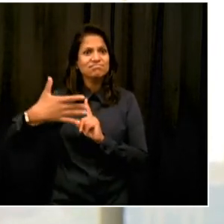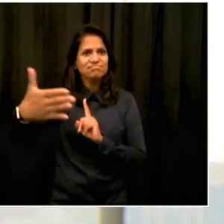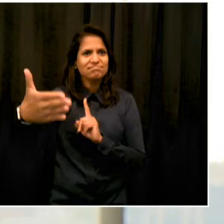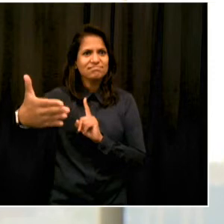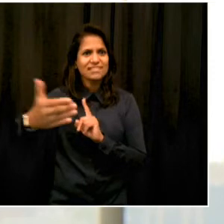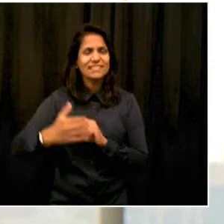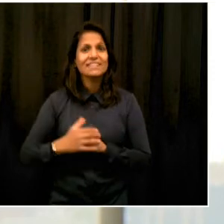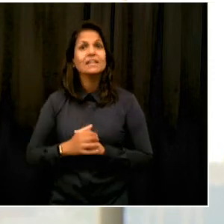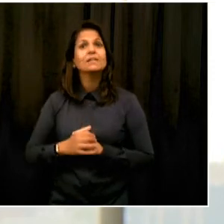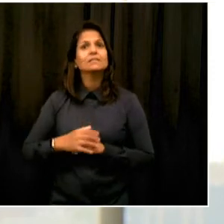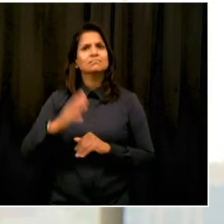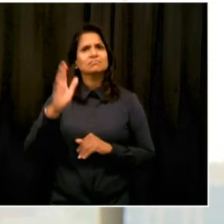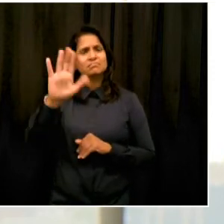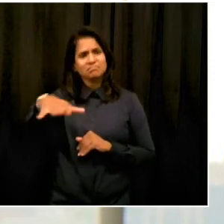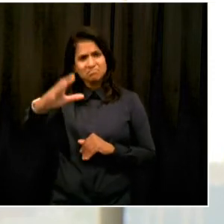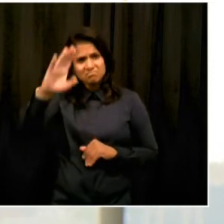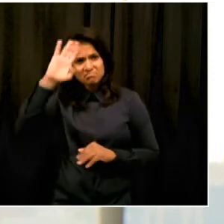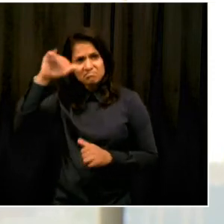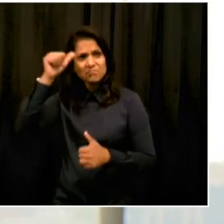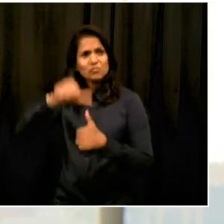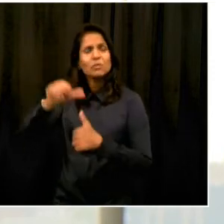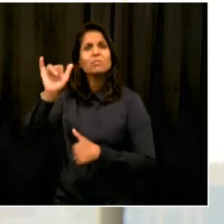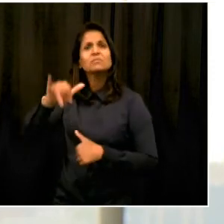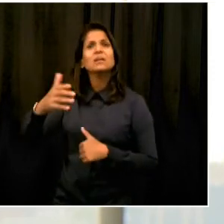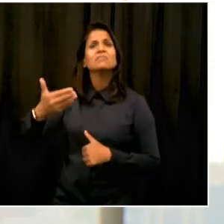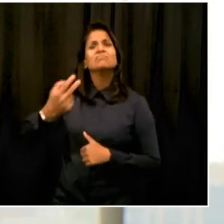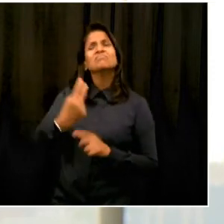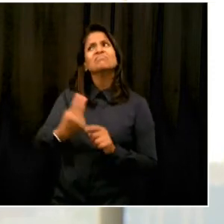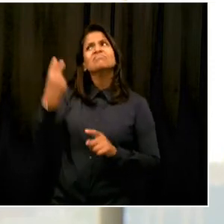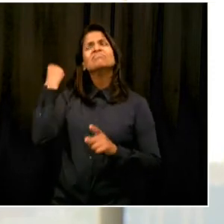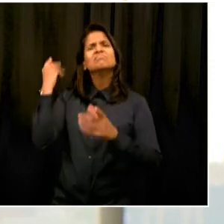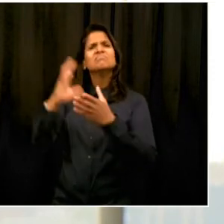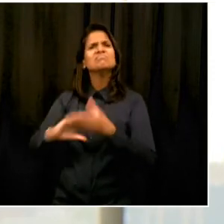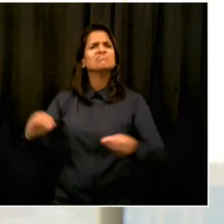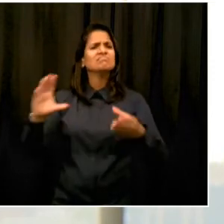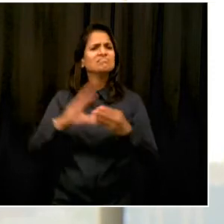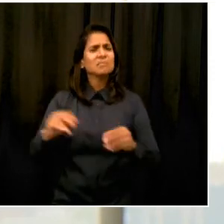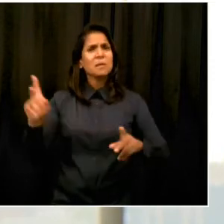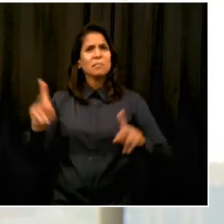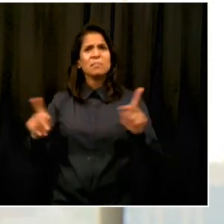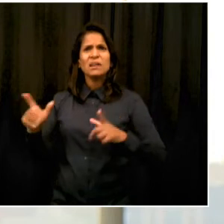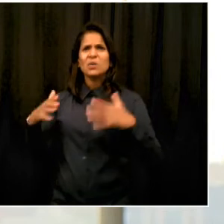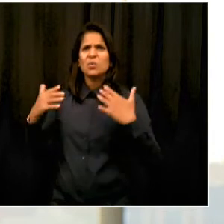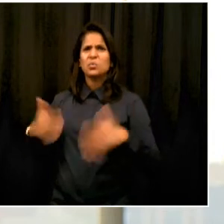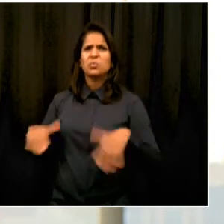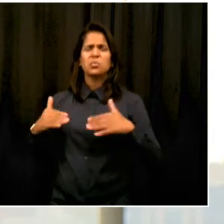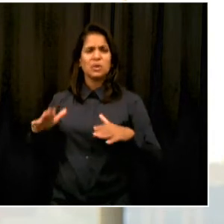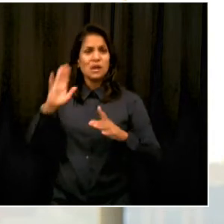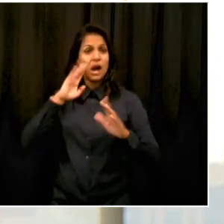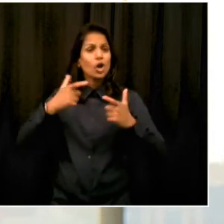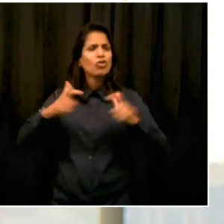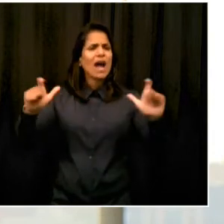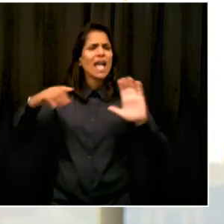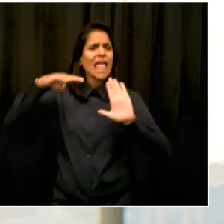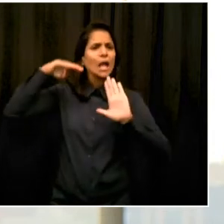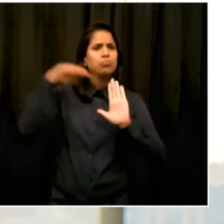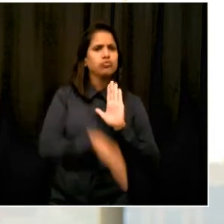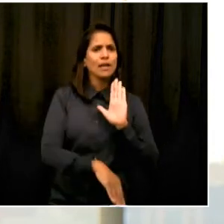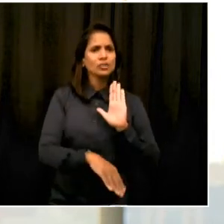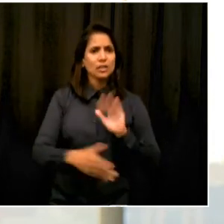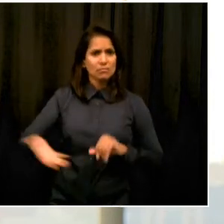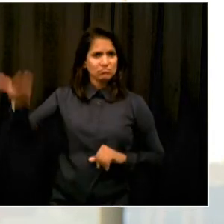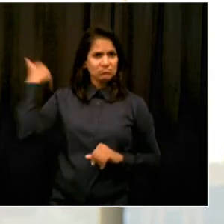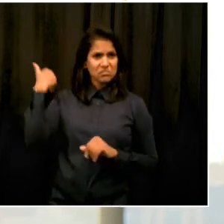a holiday around the table, inevitably, our elders would talk about that